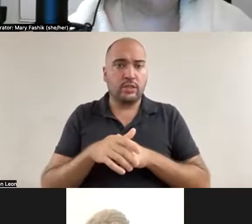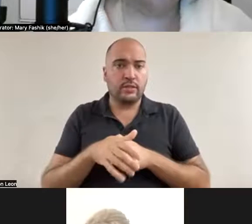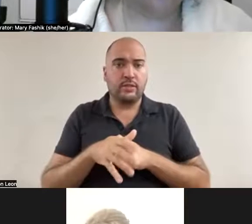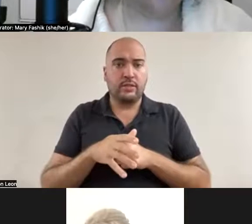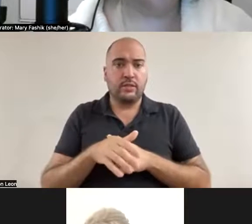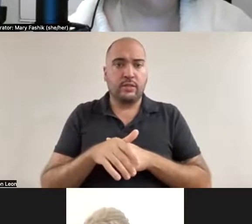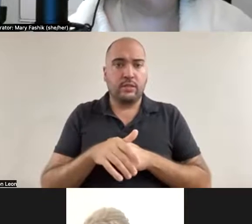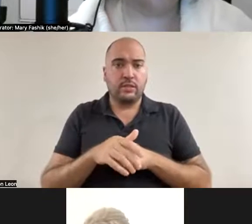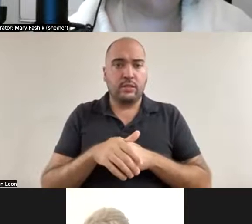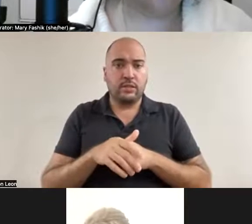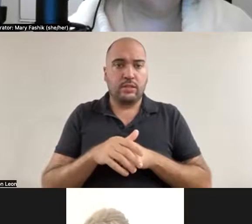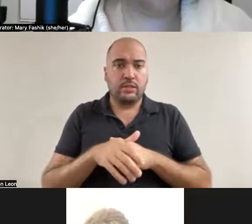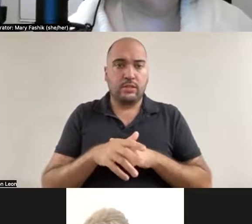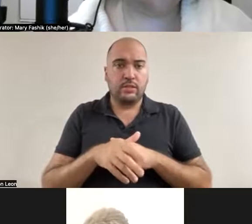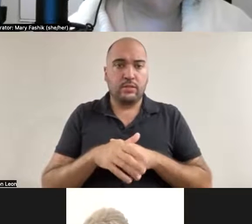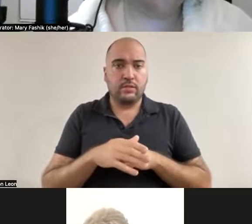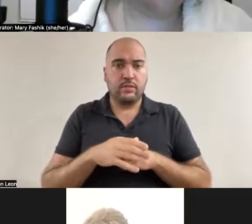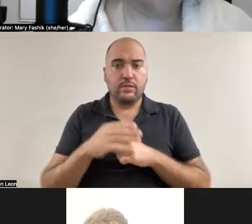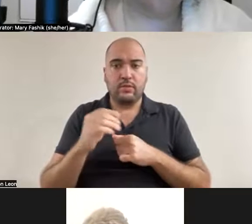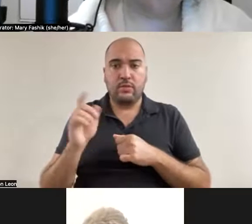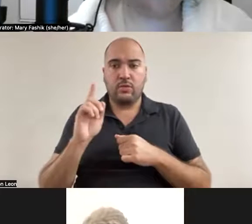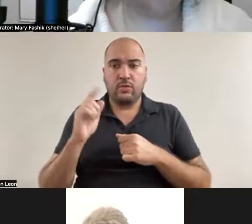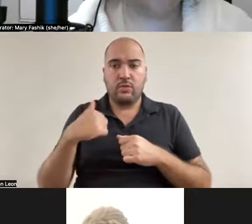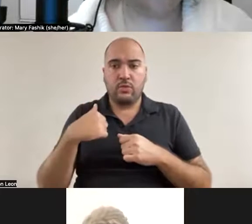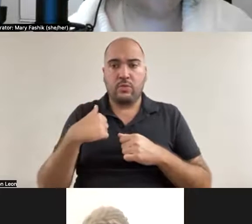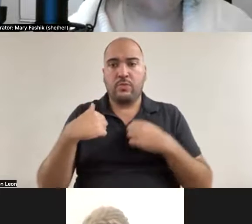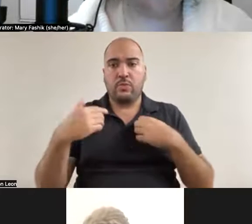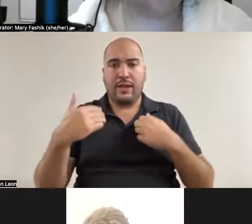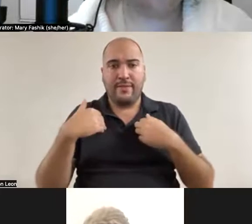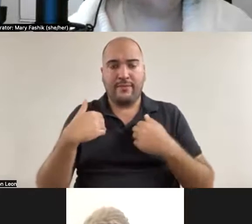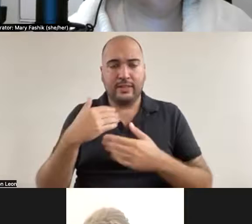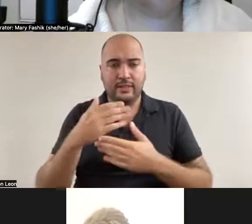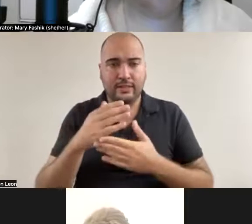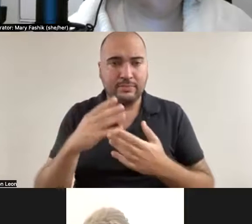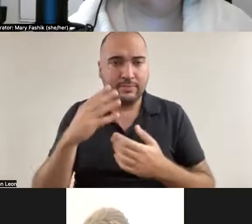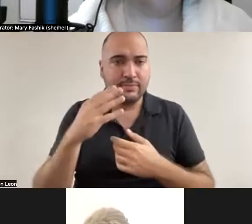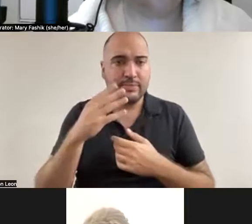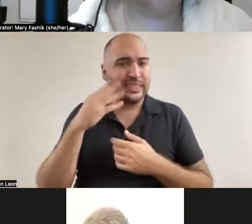and where we have some experts